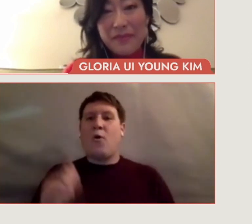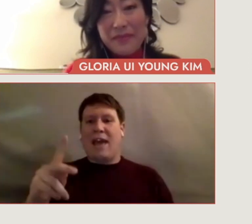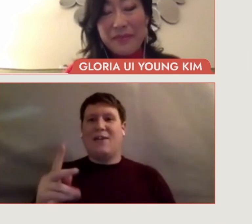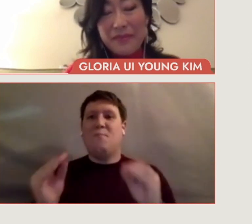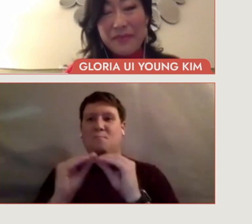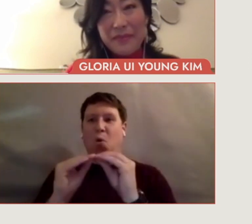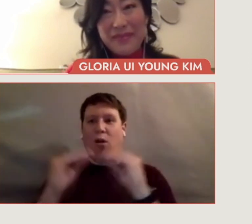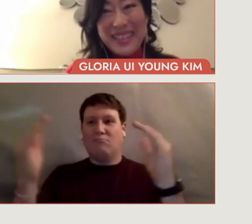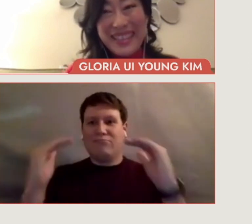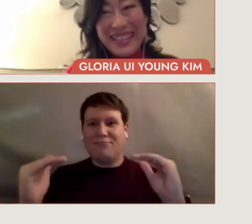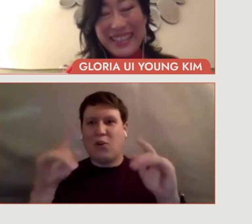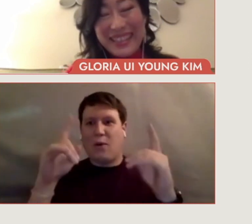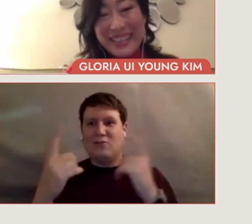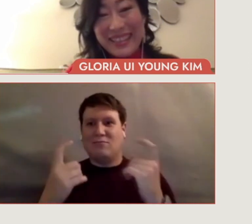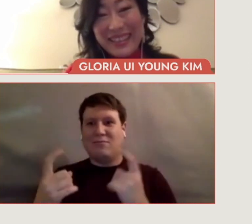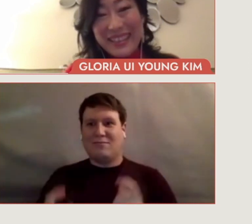to get these.